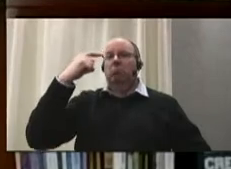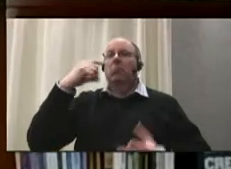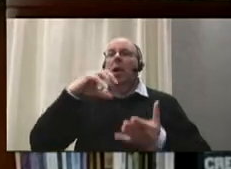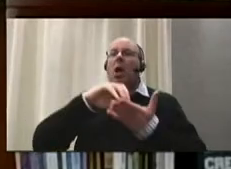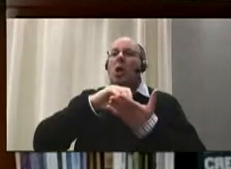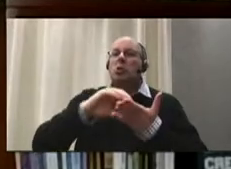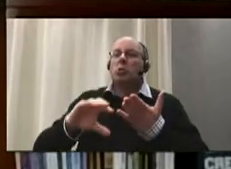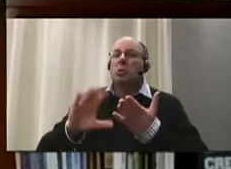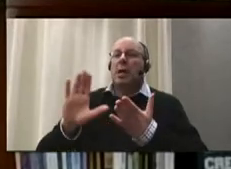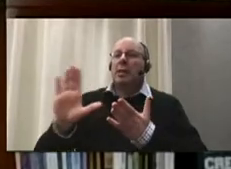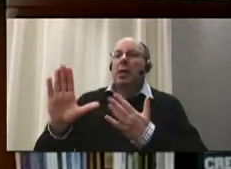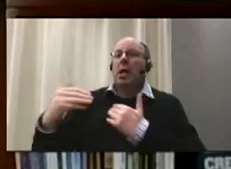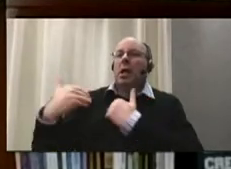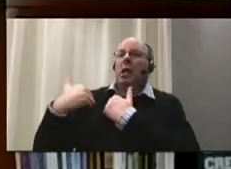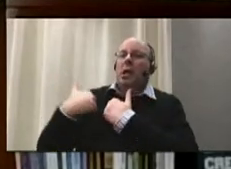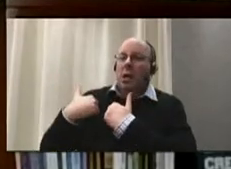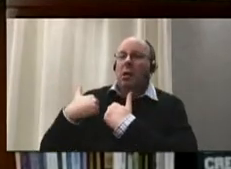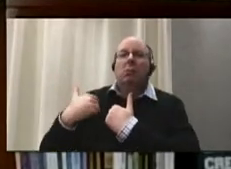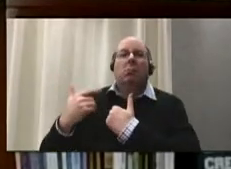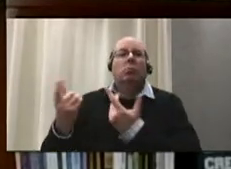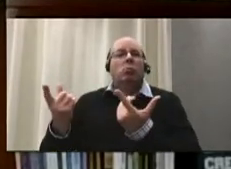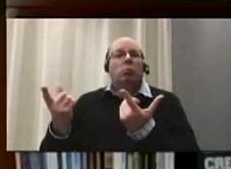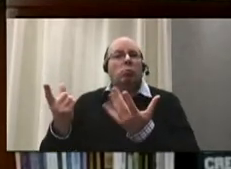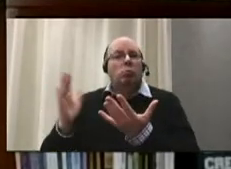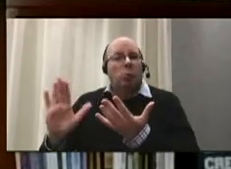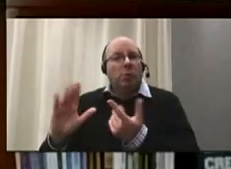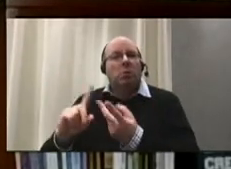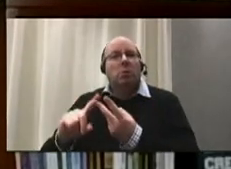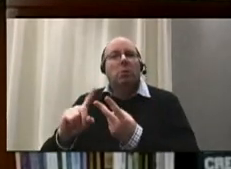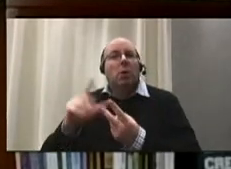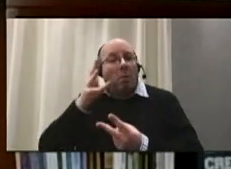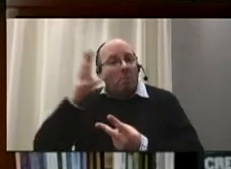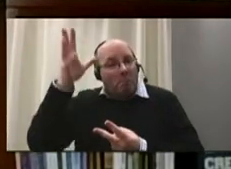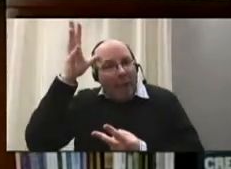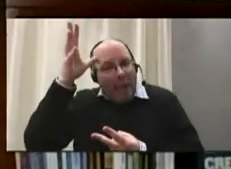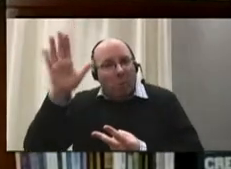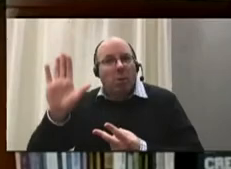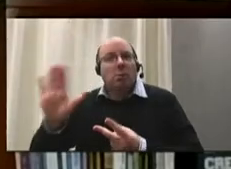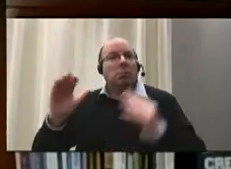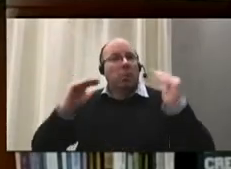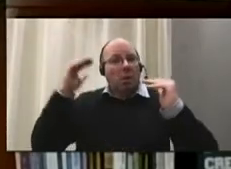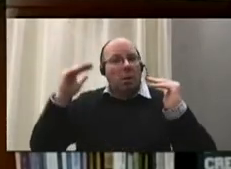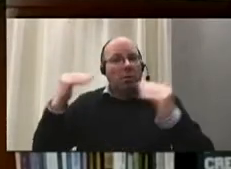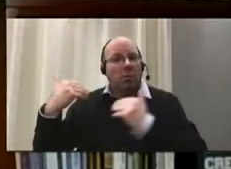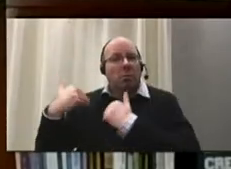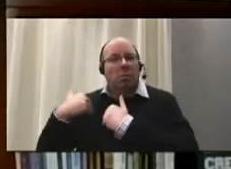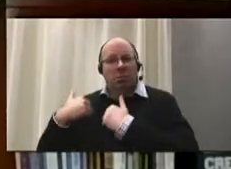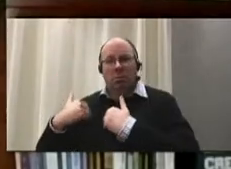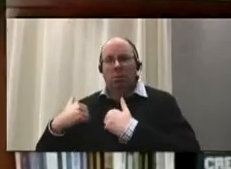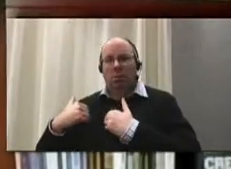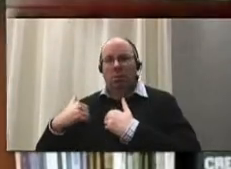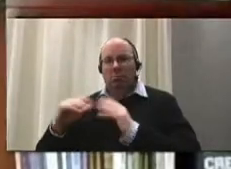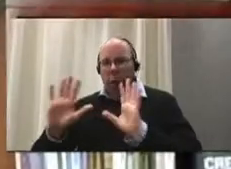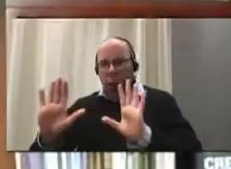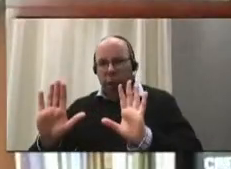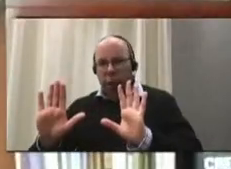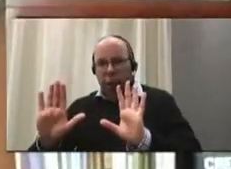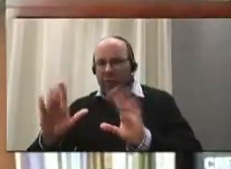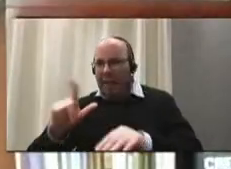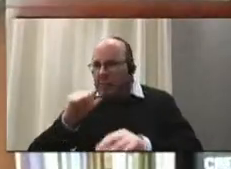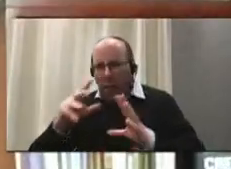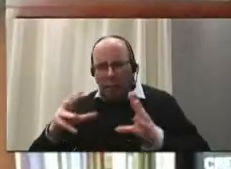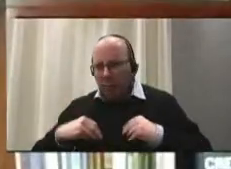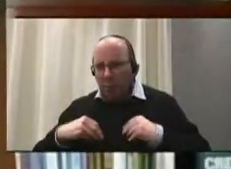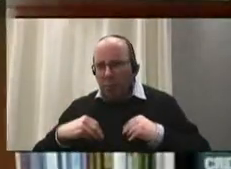families around to say that this is not acceptable, and what's happening at home, what's happening within the